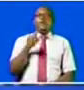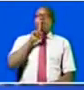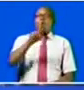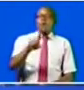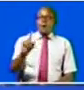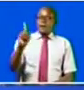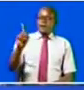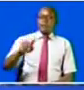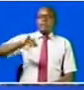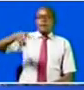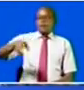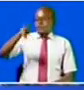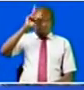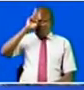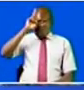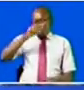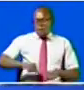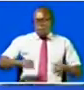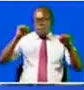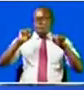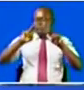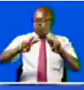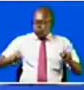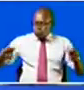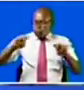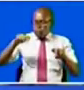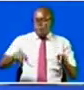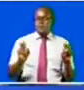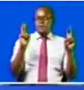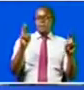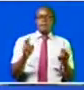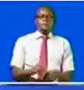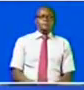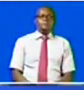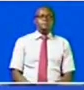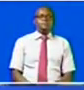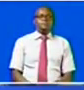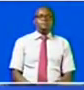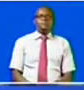directed Nairobi County Police boss to investigate the matter. Duncan Hemba, KTN News.